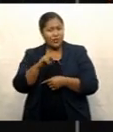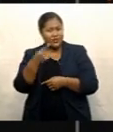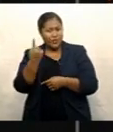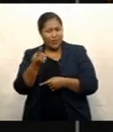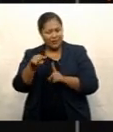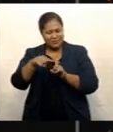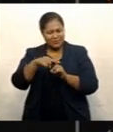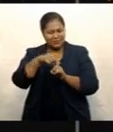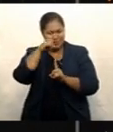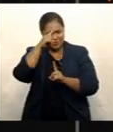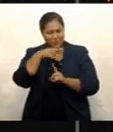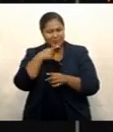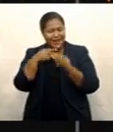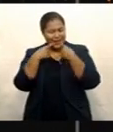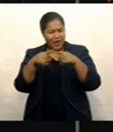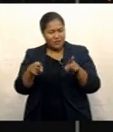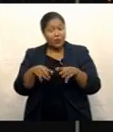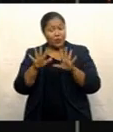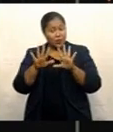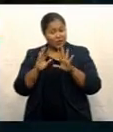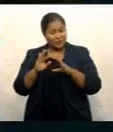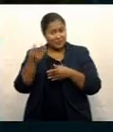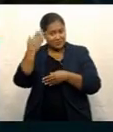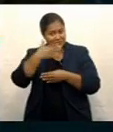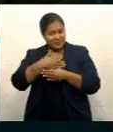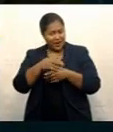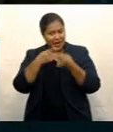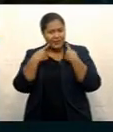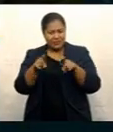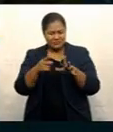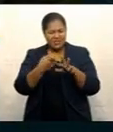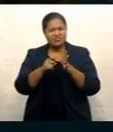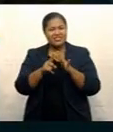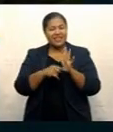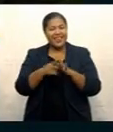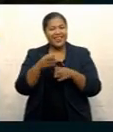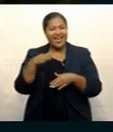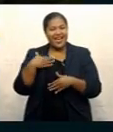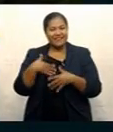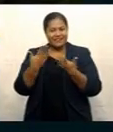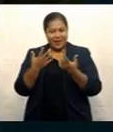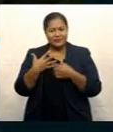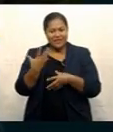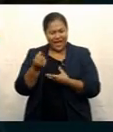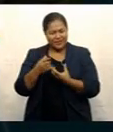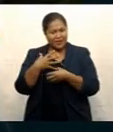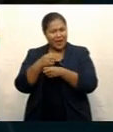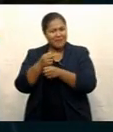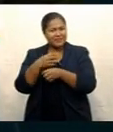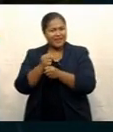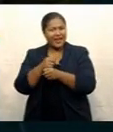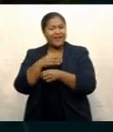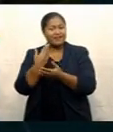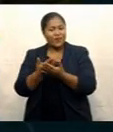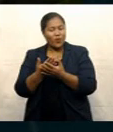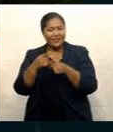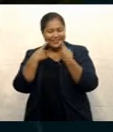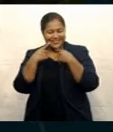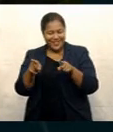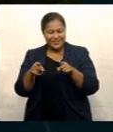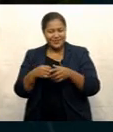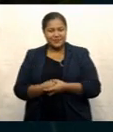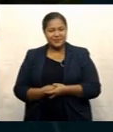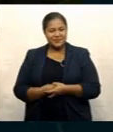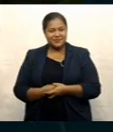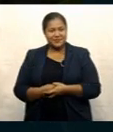infections announced. As we wait for tonight's announcement, Kritika is live now and she has been keeping tabs on the events unfolding. Kritika,